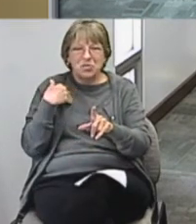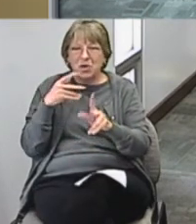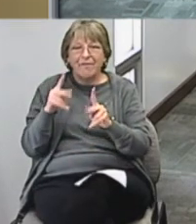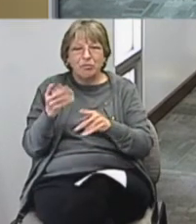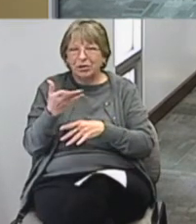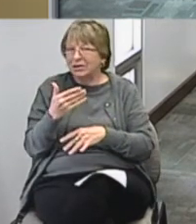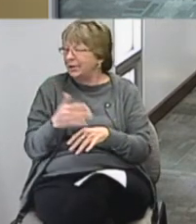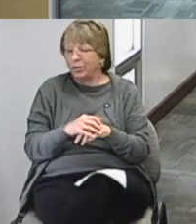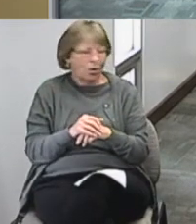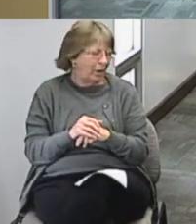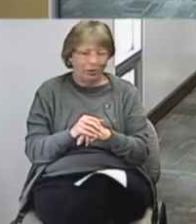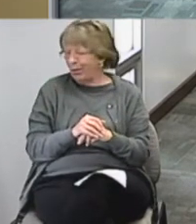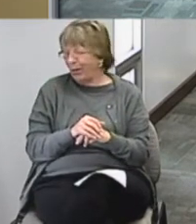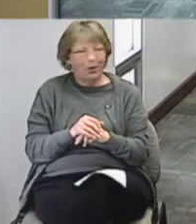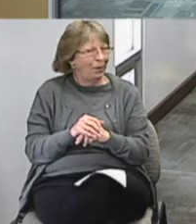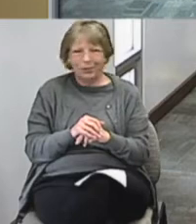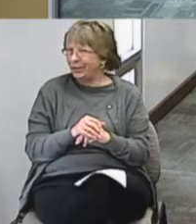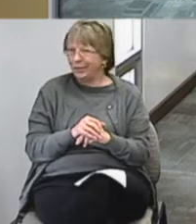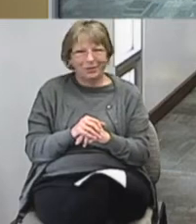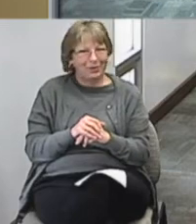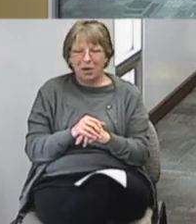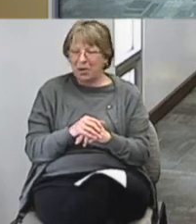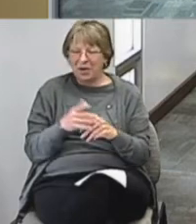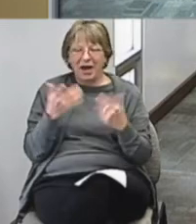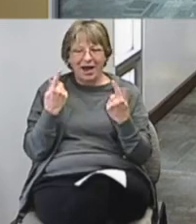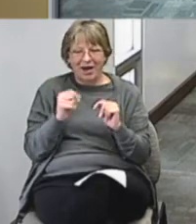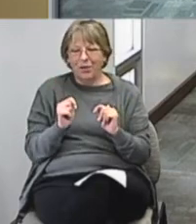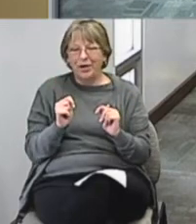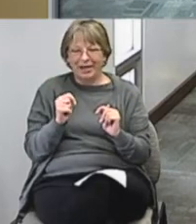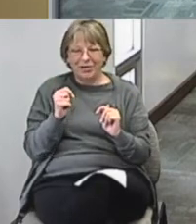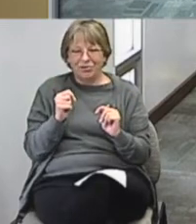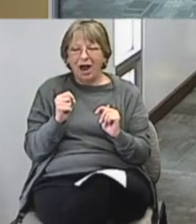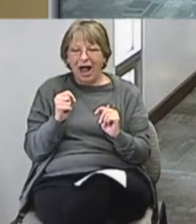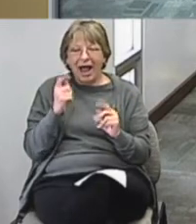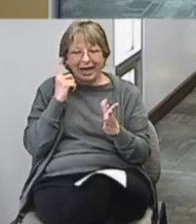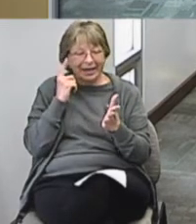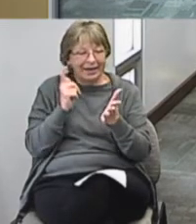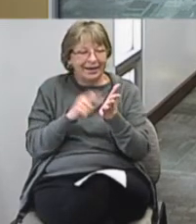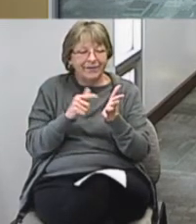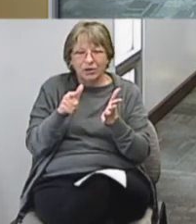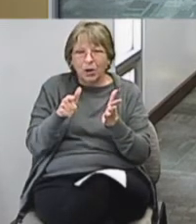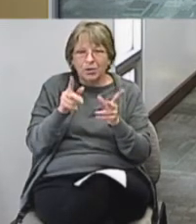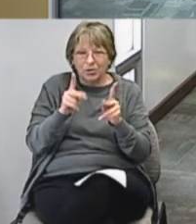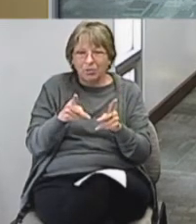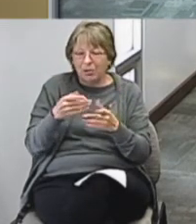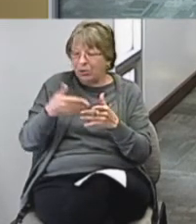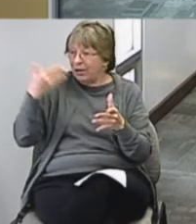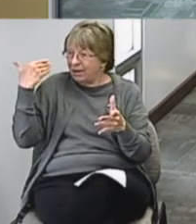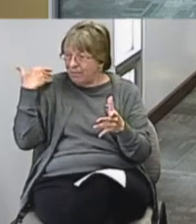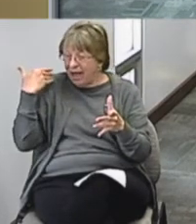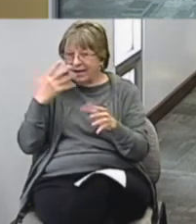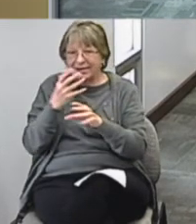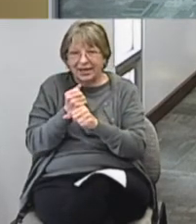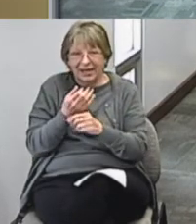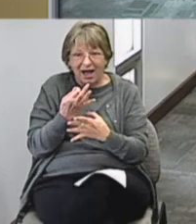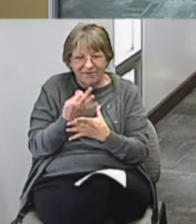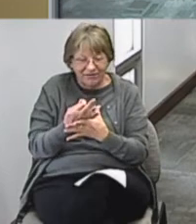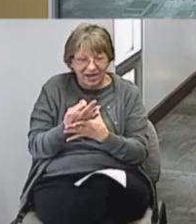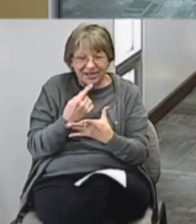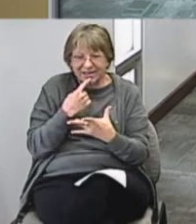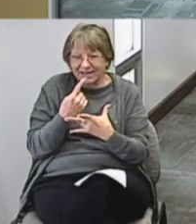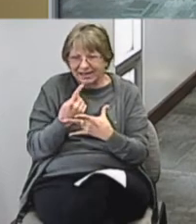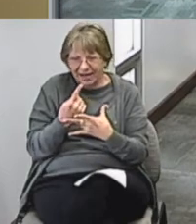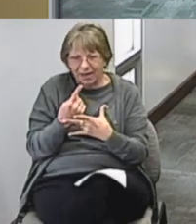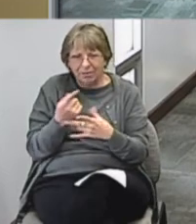hard. we can make an effort to notify all those maybe in the history that have received funds that's coming up, and. I know just it's not a lot of